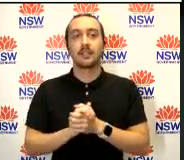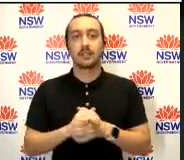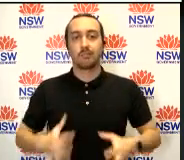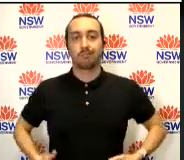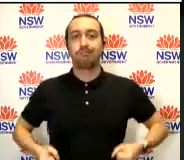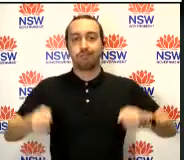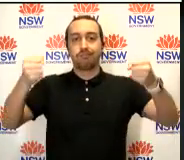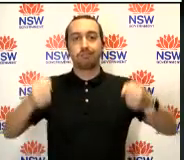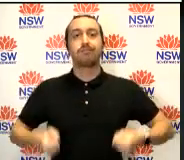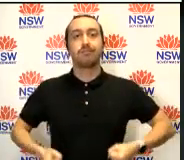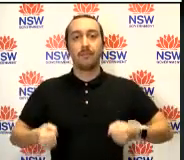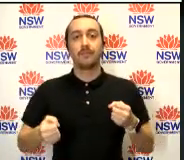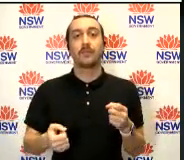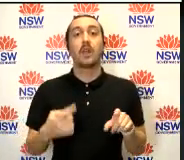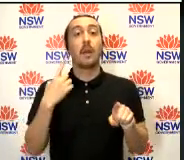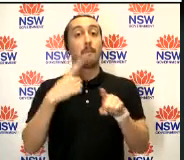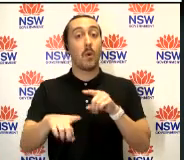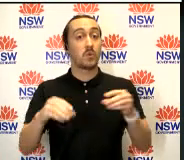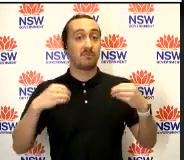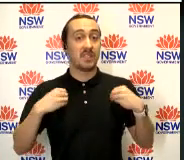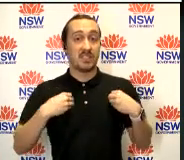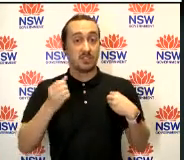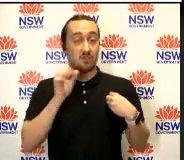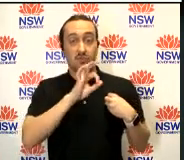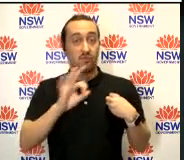is in breach with legislation.